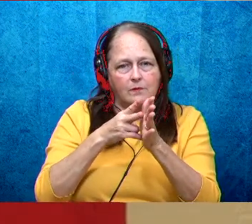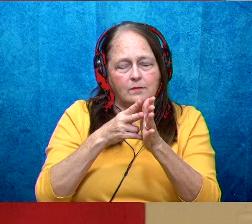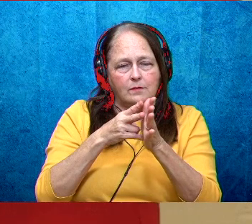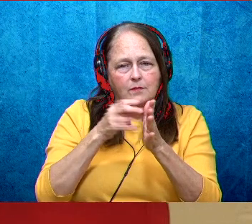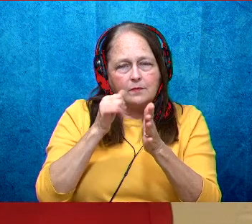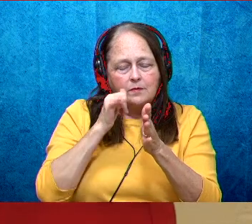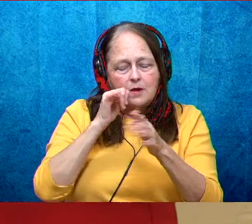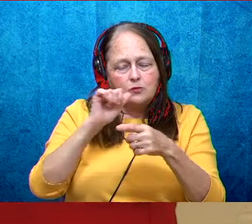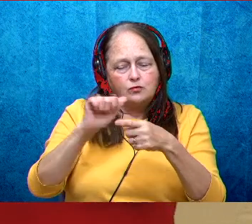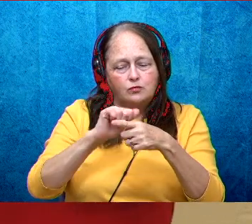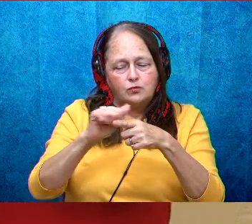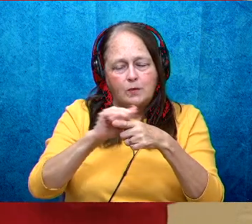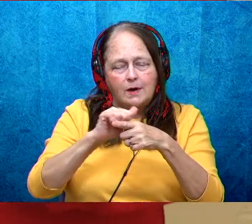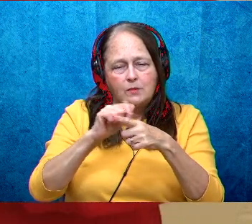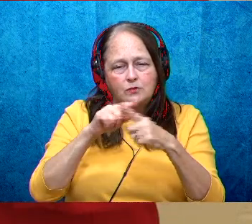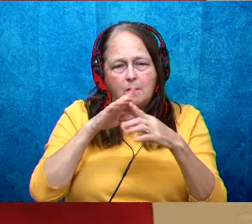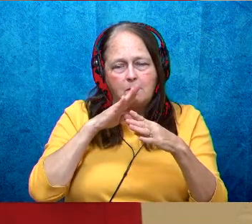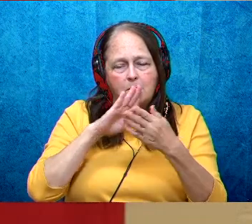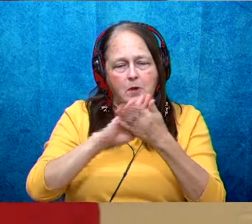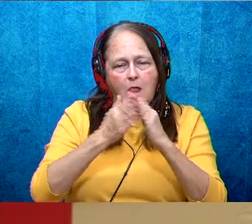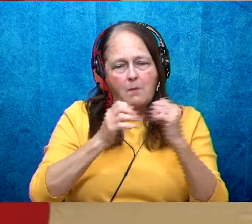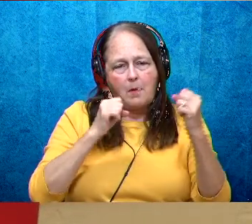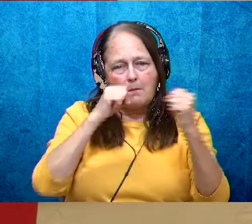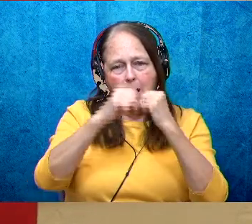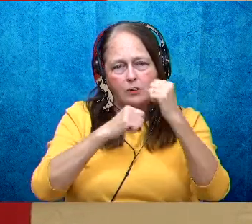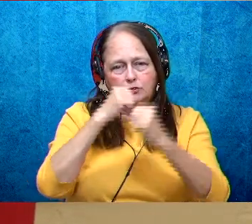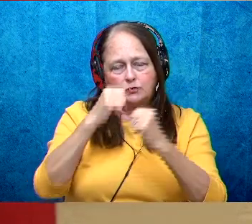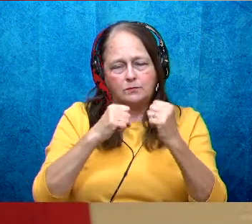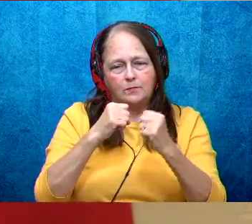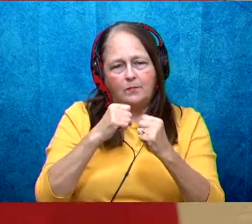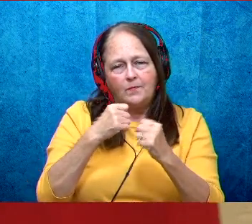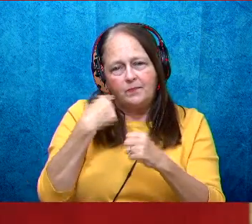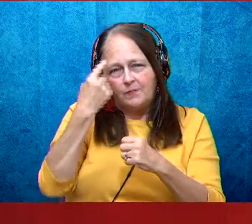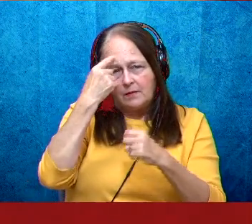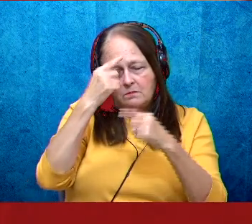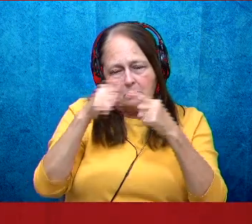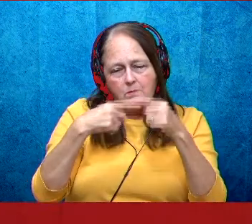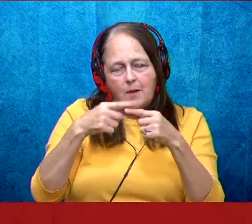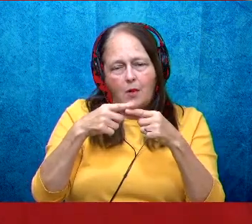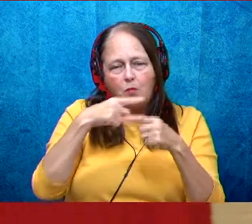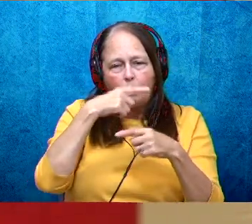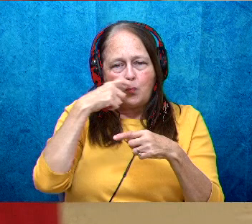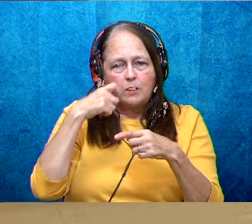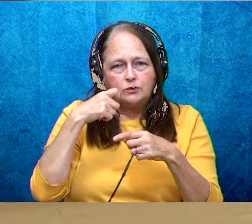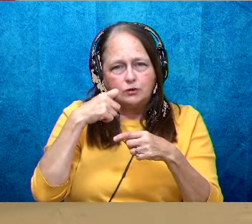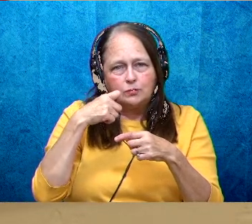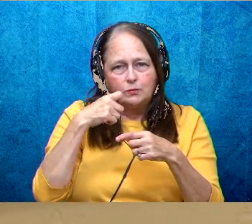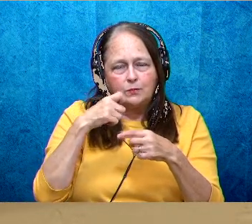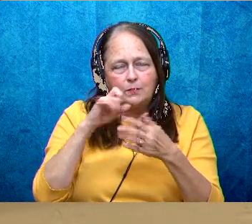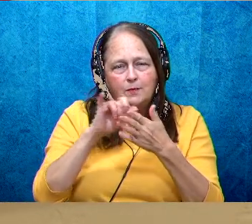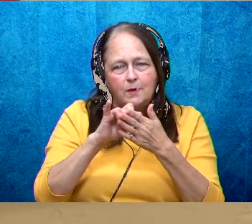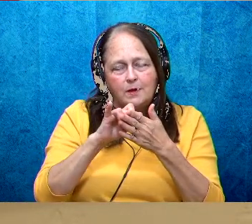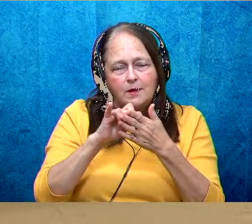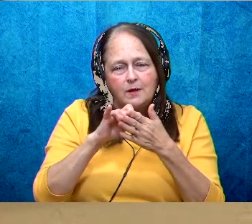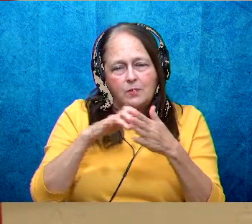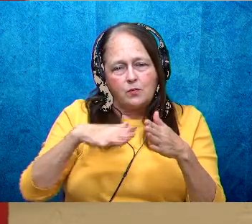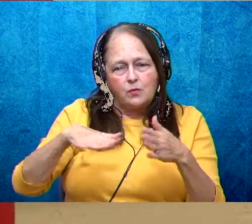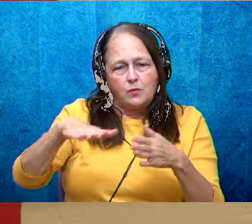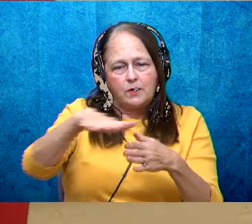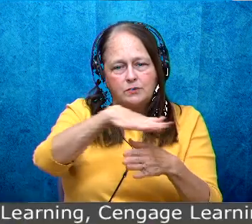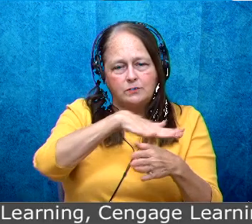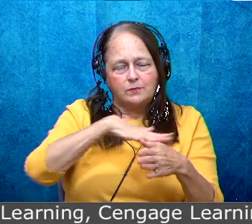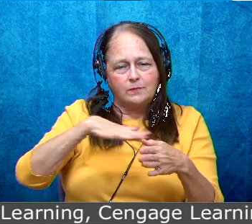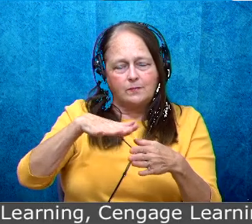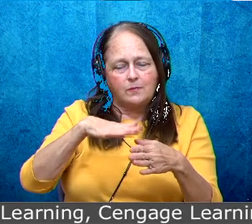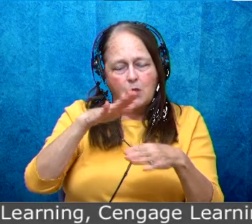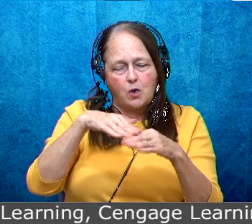She's training to be a professional boxer. So now that we've kind of thought about Russia, let's get acquainted to this region. On